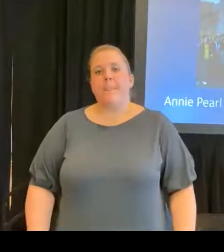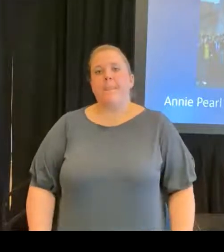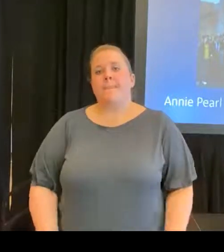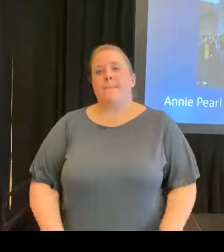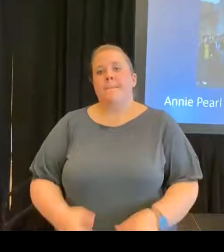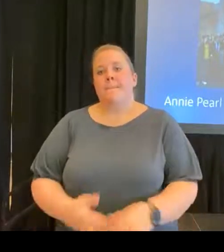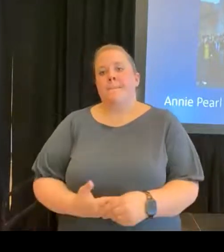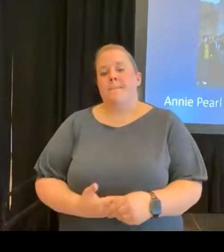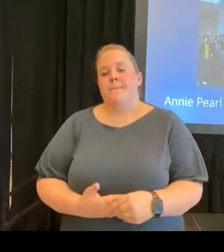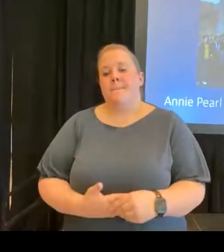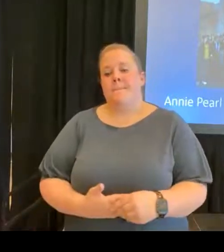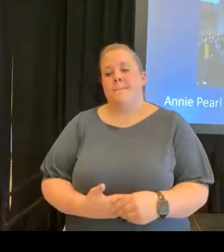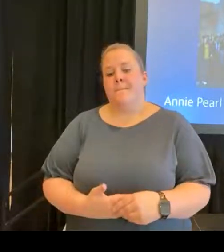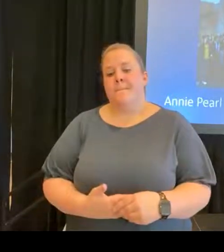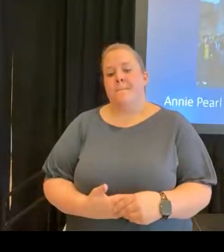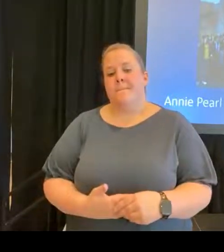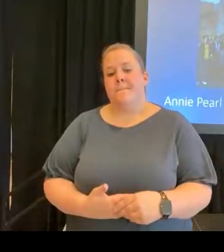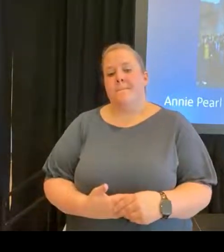I also